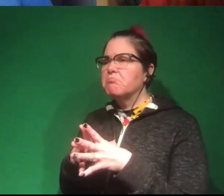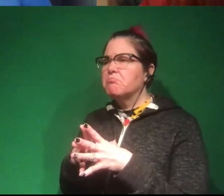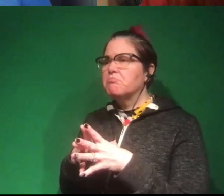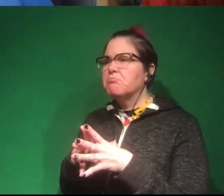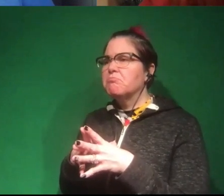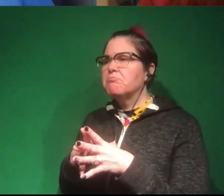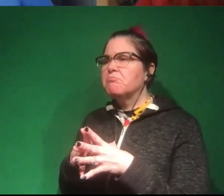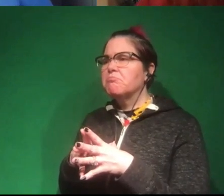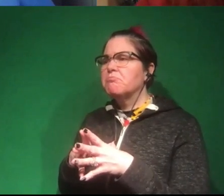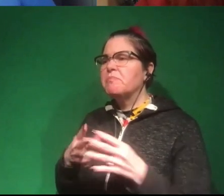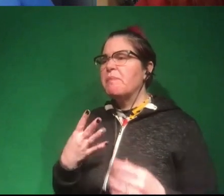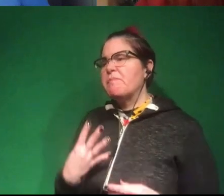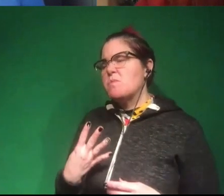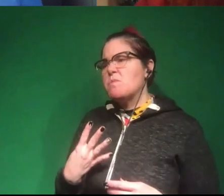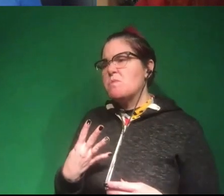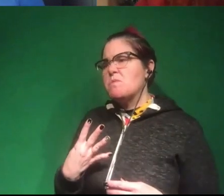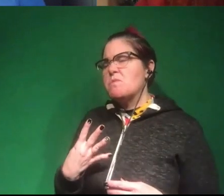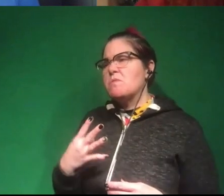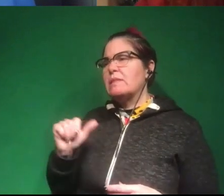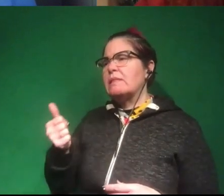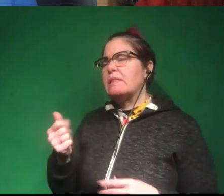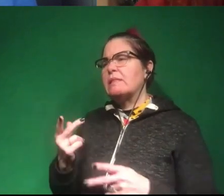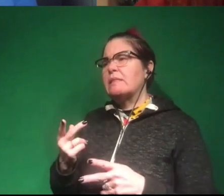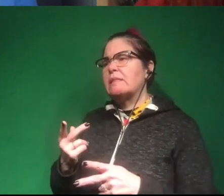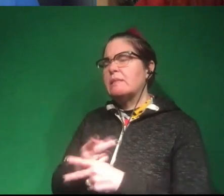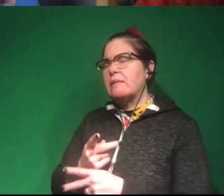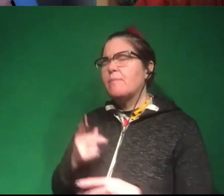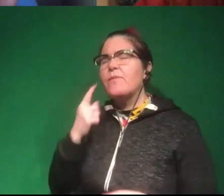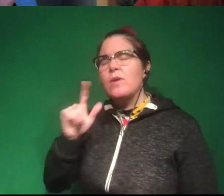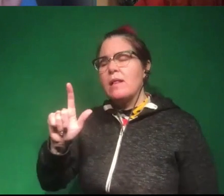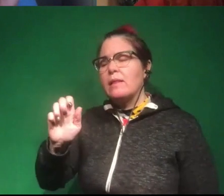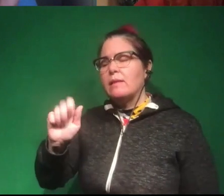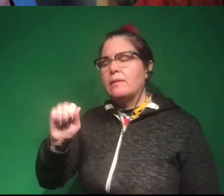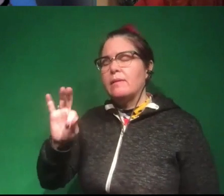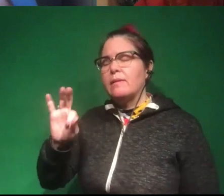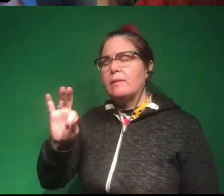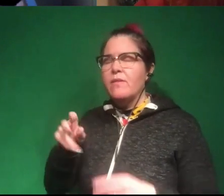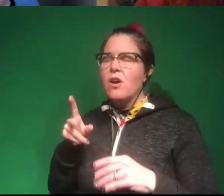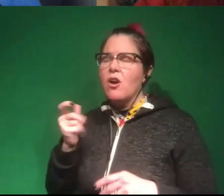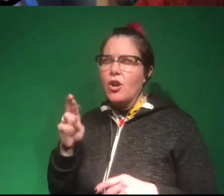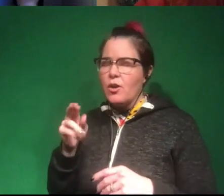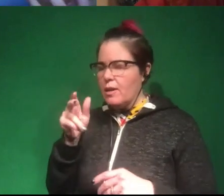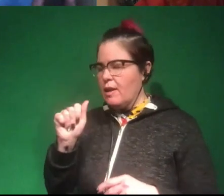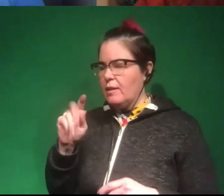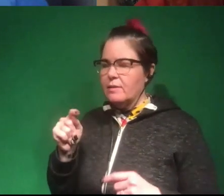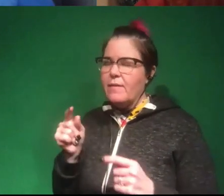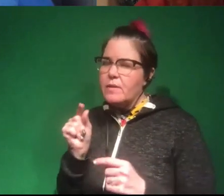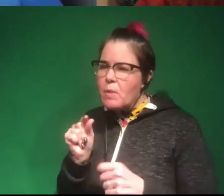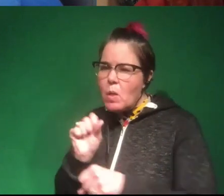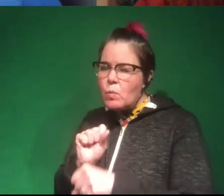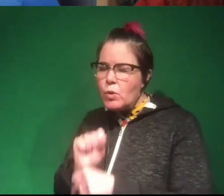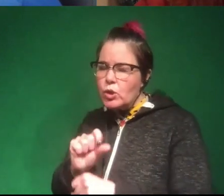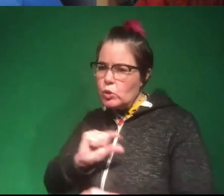4 to, maybe sometimes even 10 times for like leaf cutter ants. You get really small workers and the queen is gargantuan compared